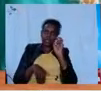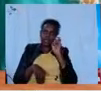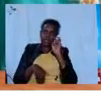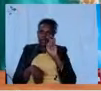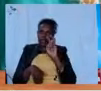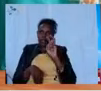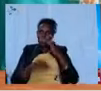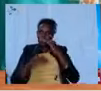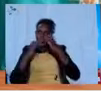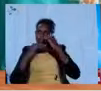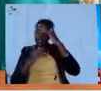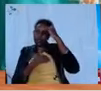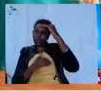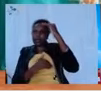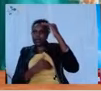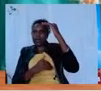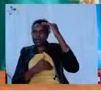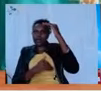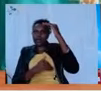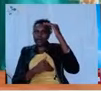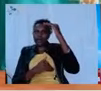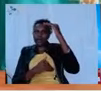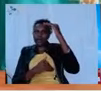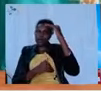waiting, looking